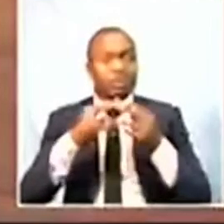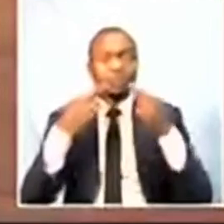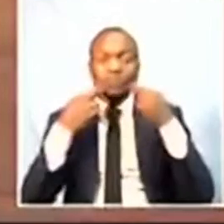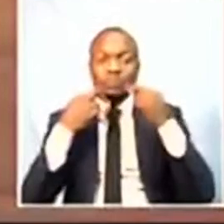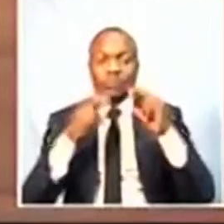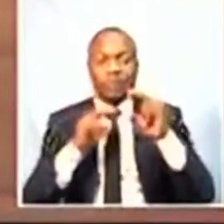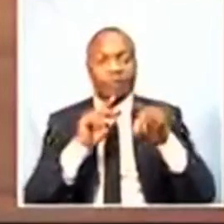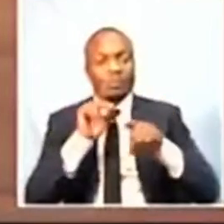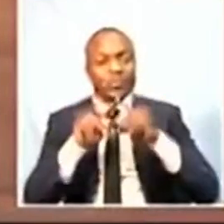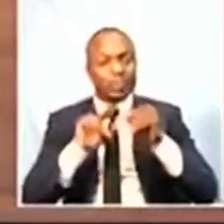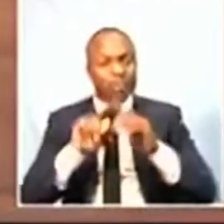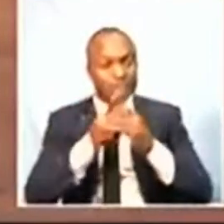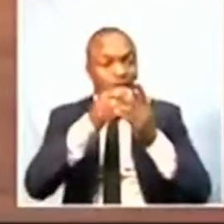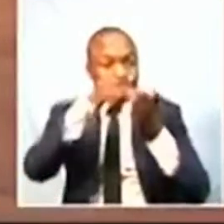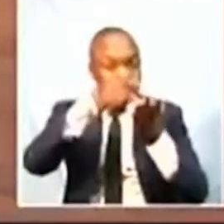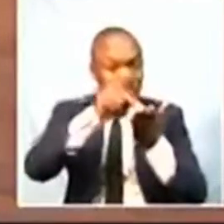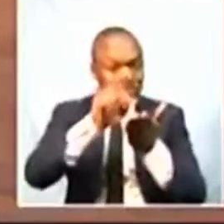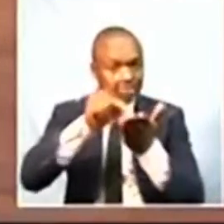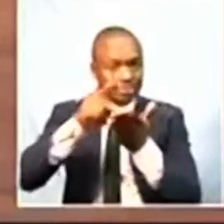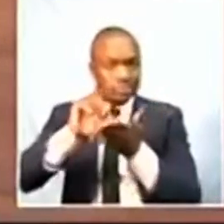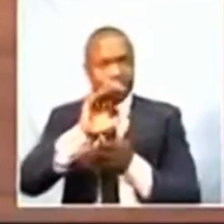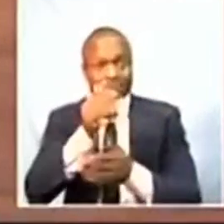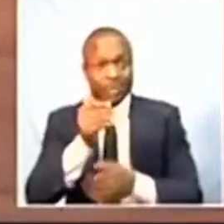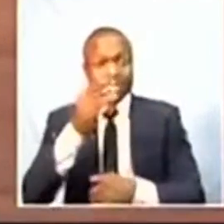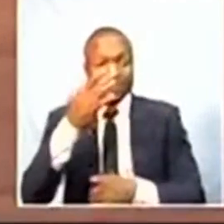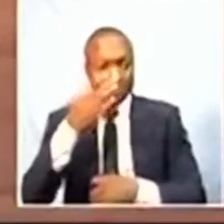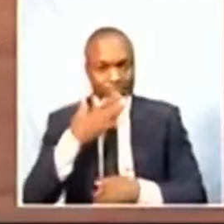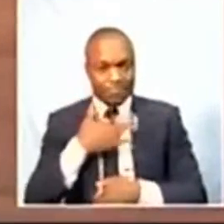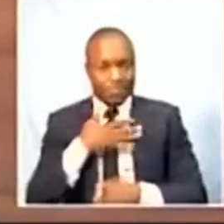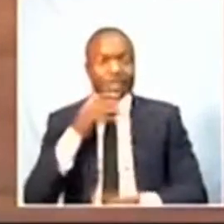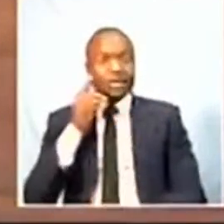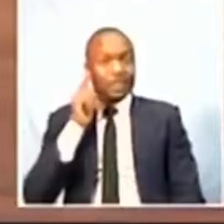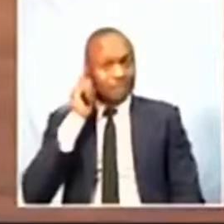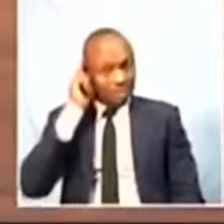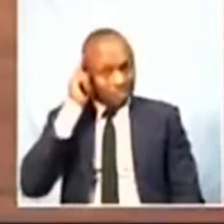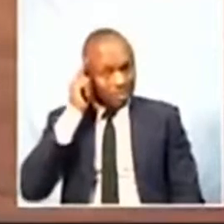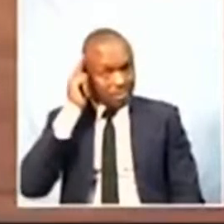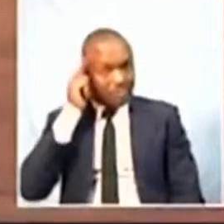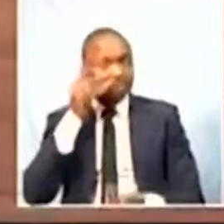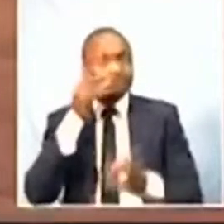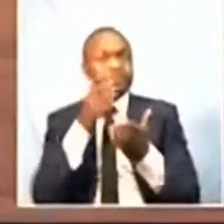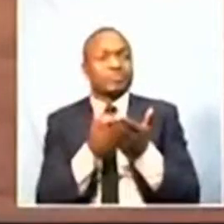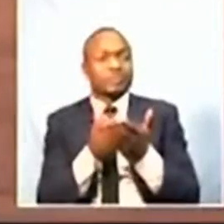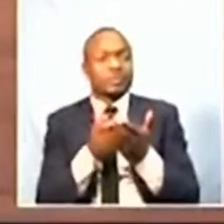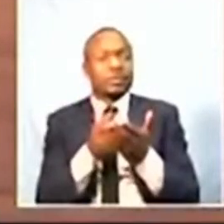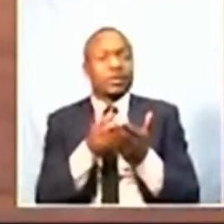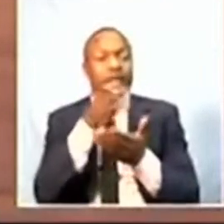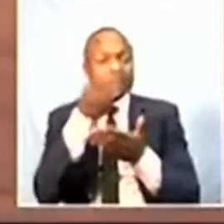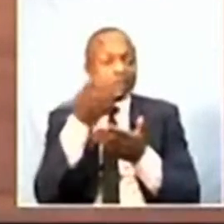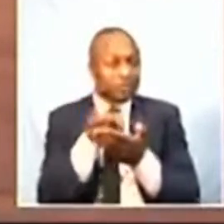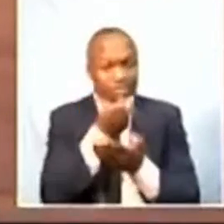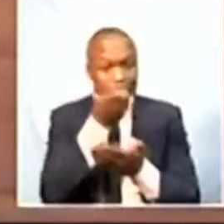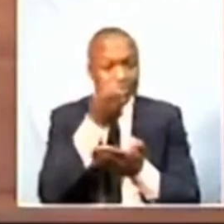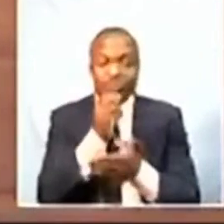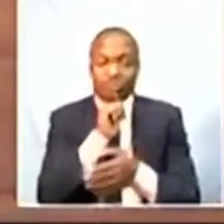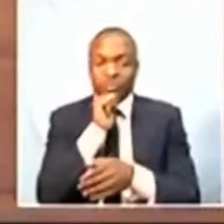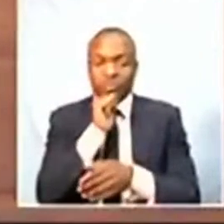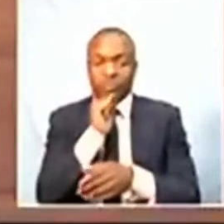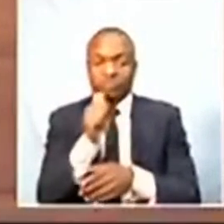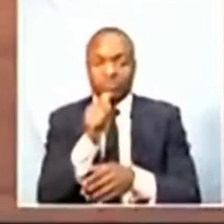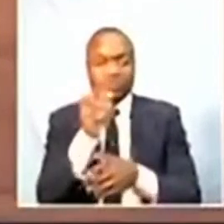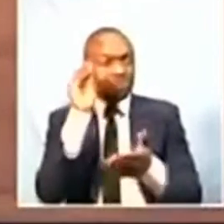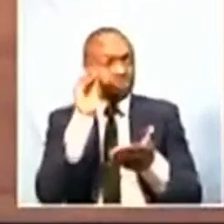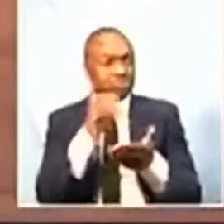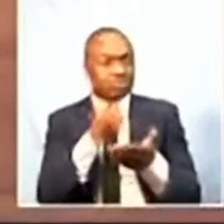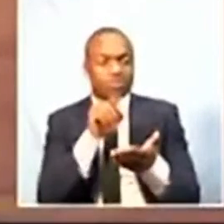paying. So my contention here is that the economy is not supposed to be in the